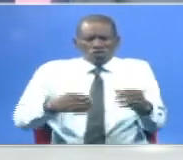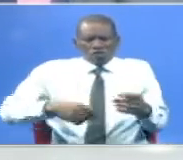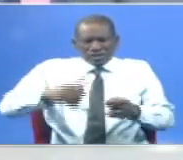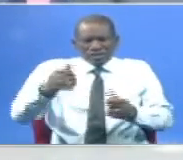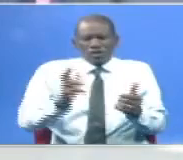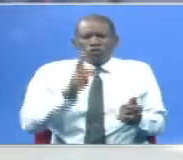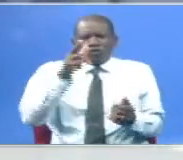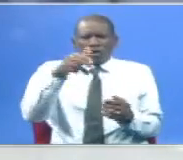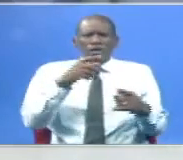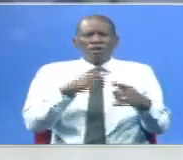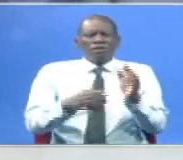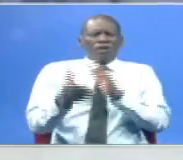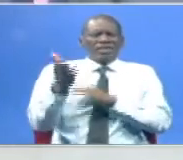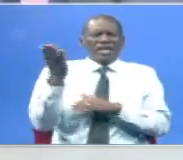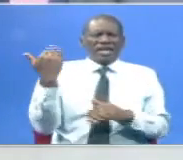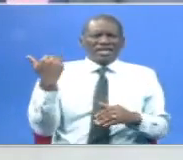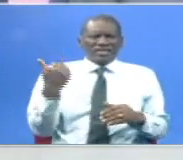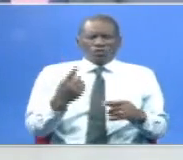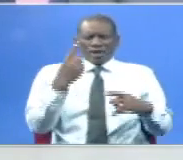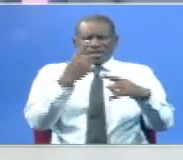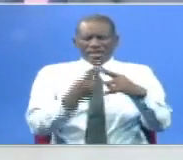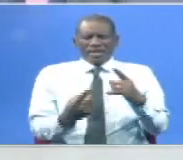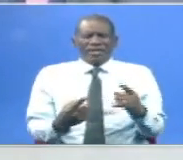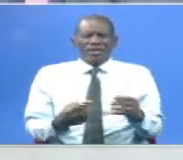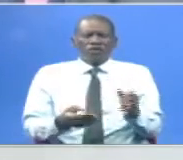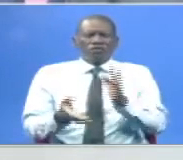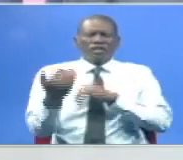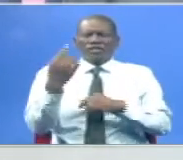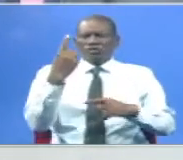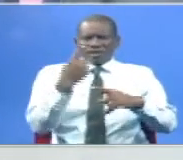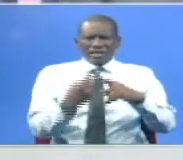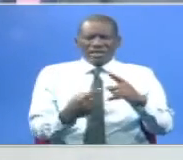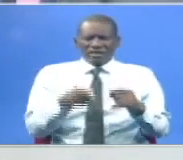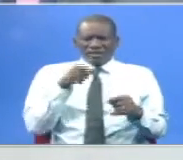But for the last a year and something,